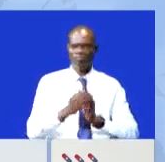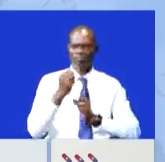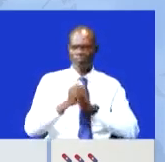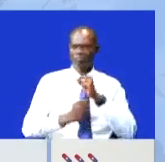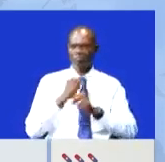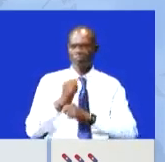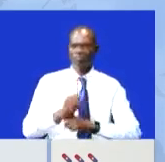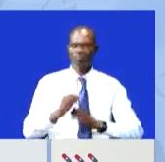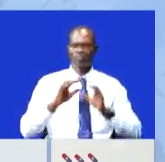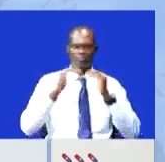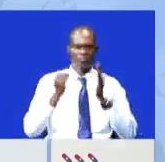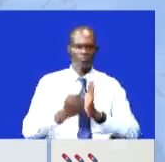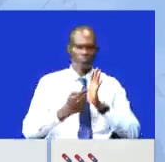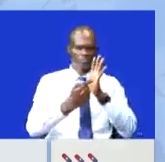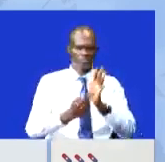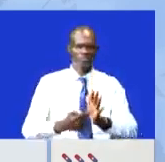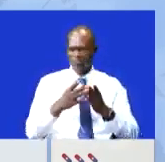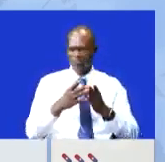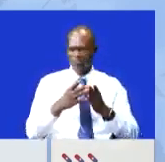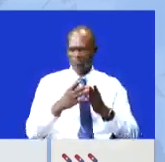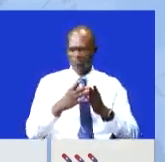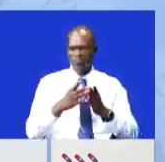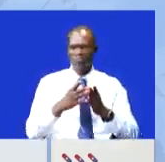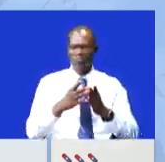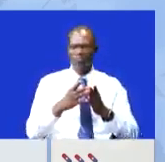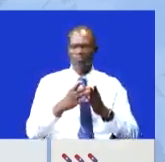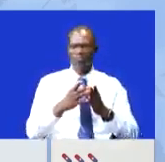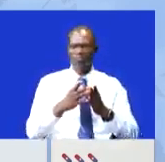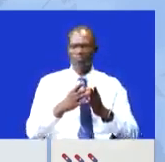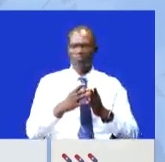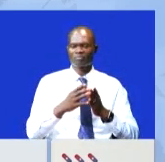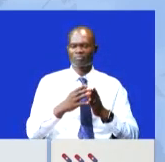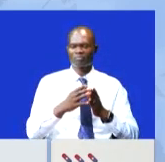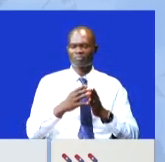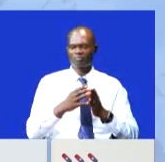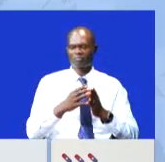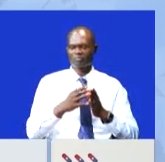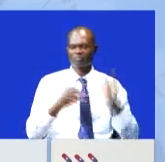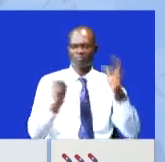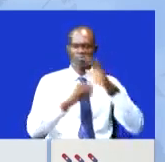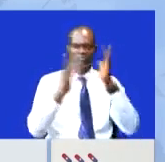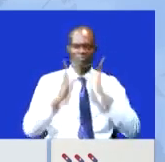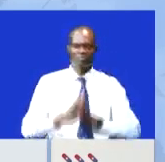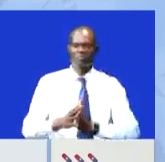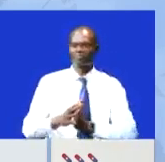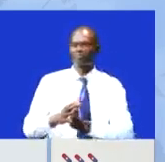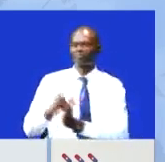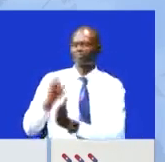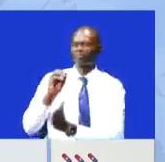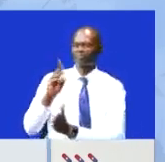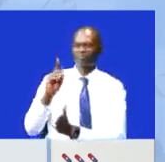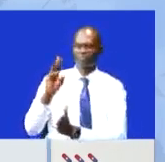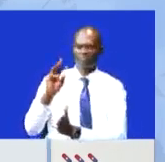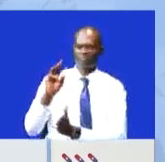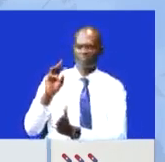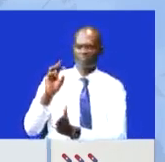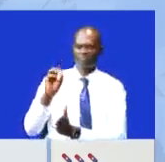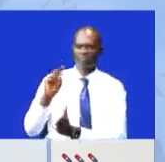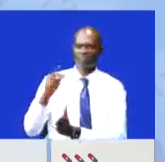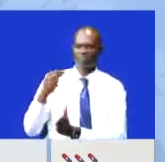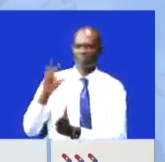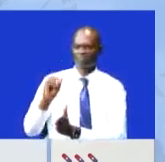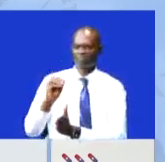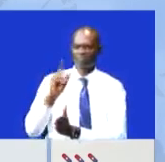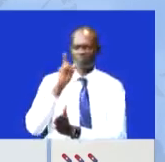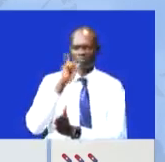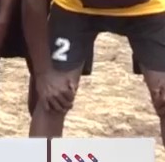nyiso gige tugo mabende gise nyeo Kisumu Mikai Beatrice Odongo. Jafa maro wechegwe kwa mwaga tuke Fred Mayaka nigi